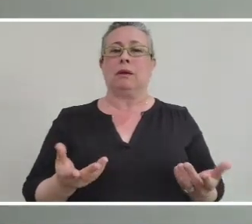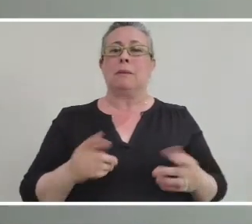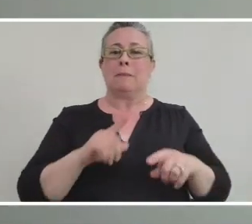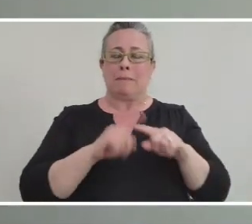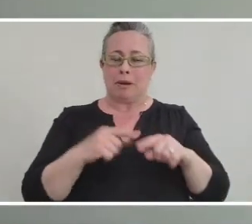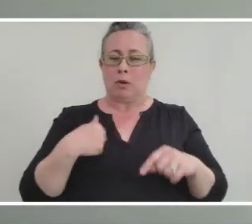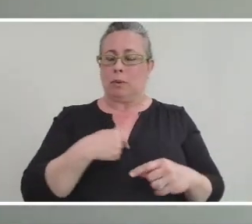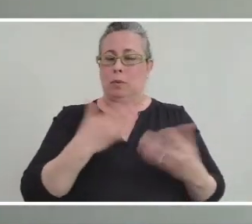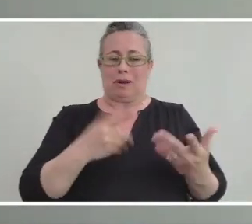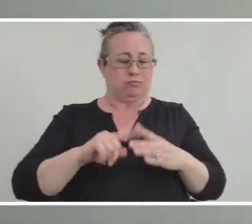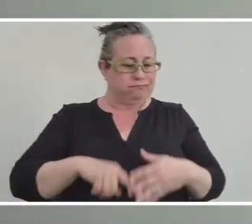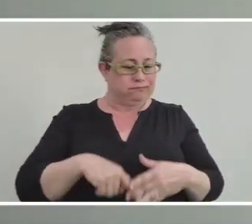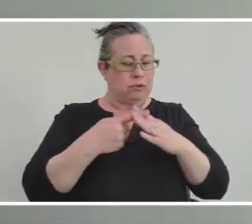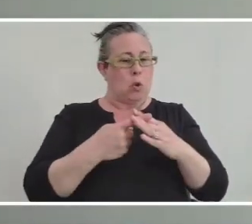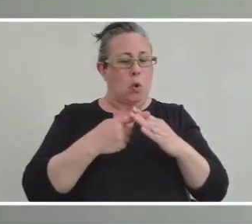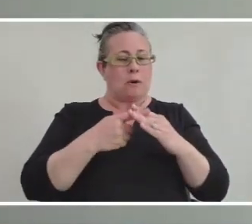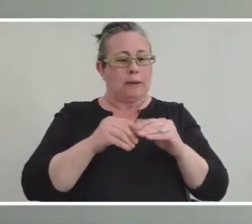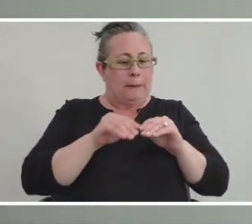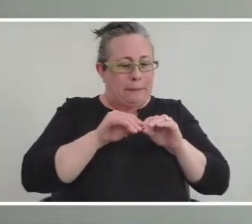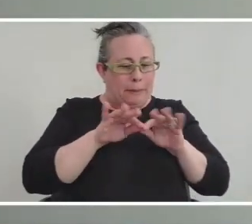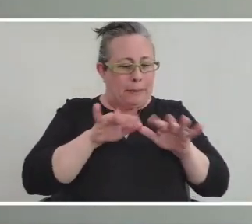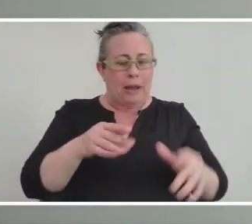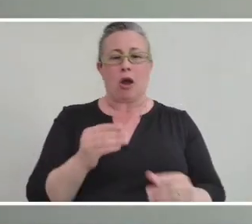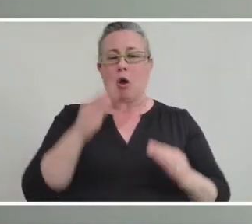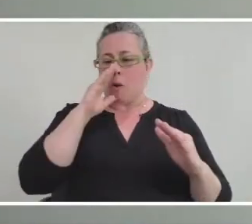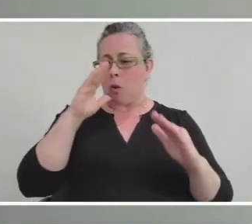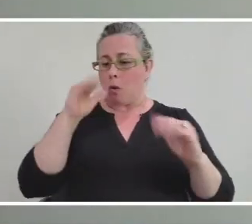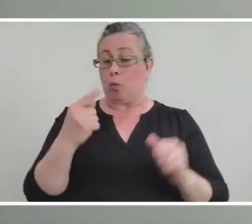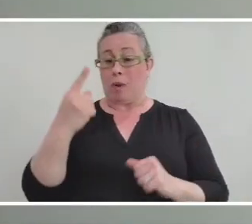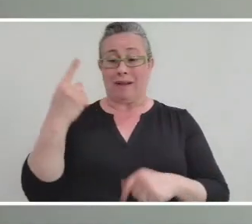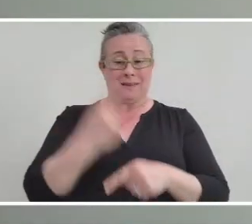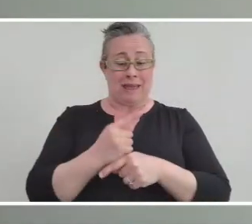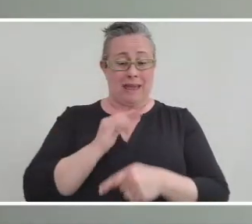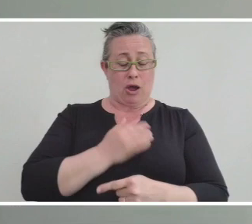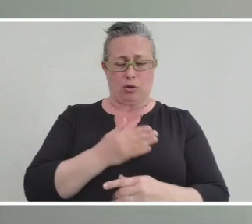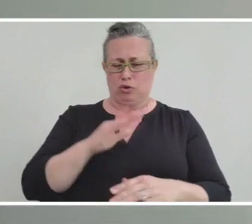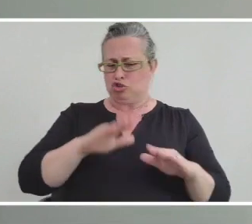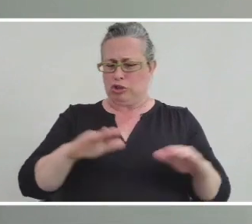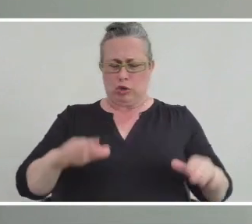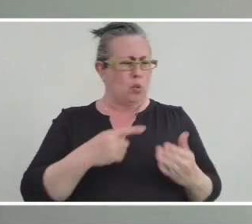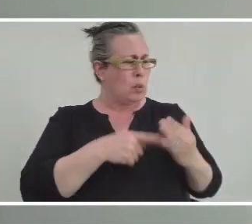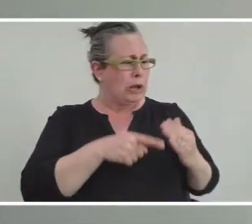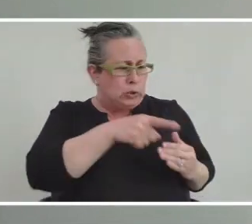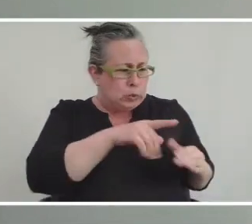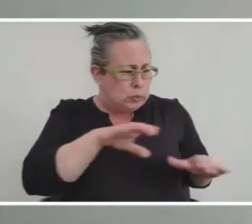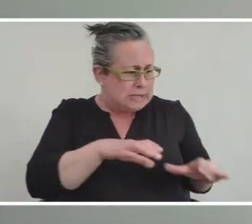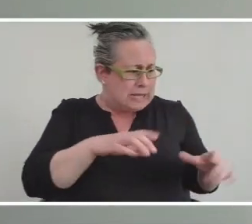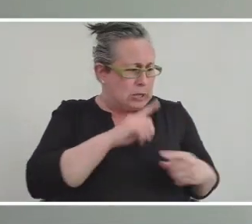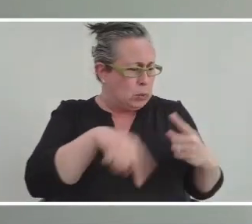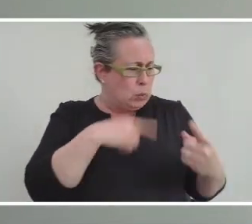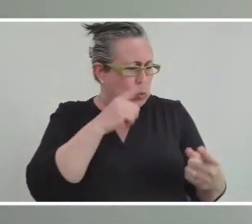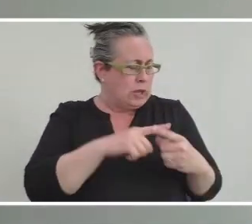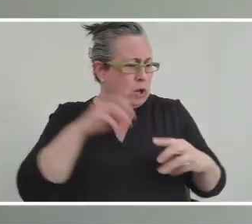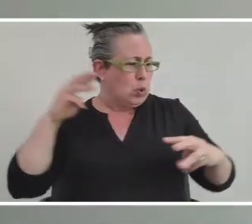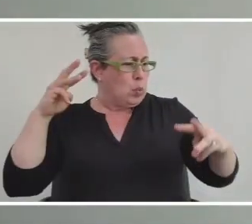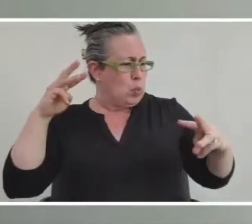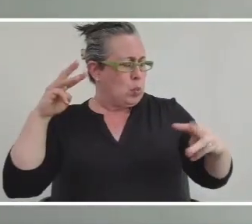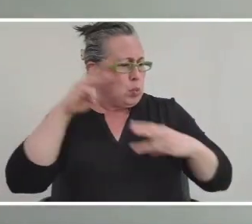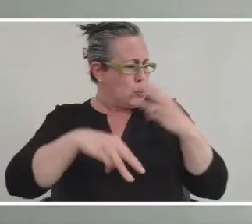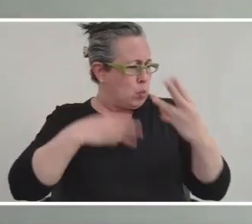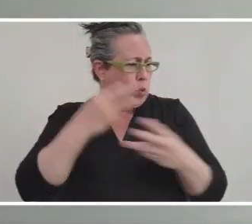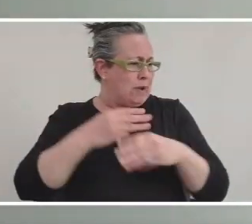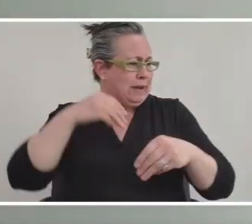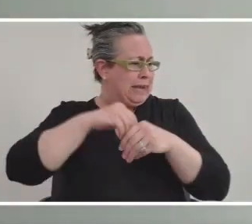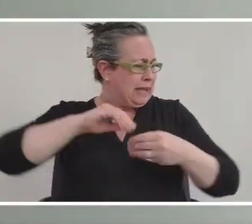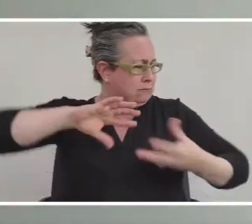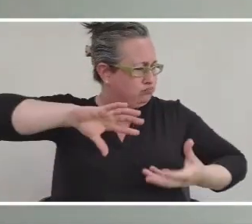hope, so that one day when our children ask what you did when the world was in the crisis, each of